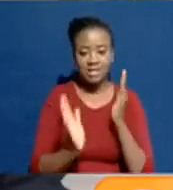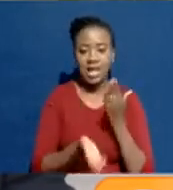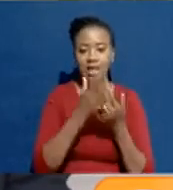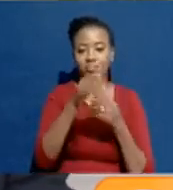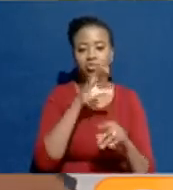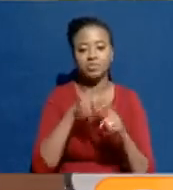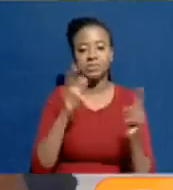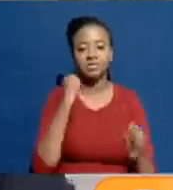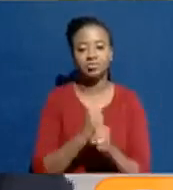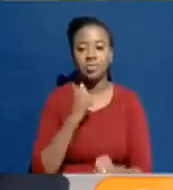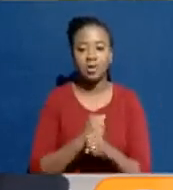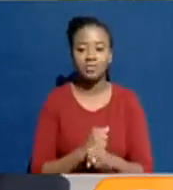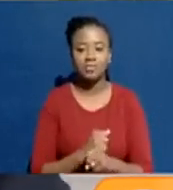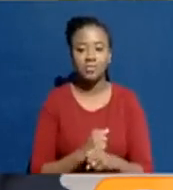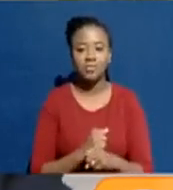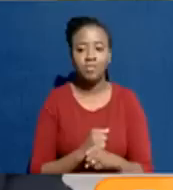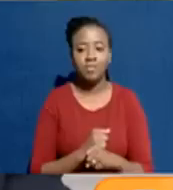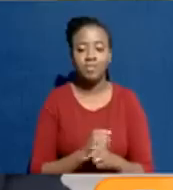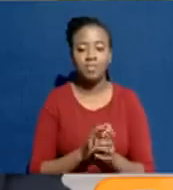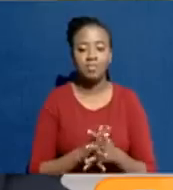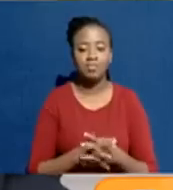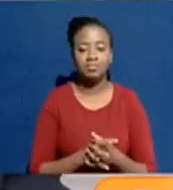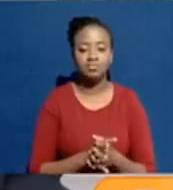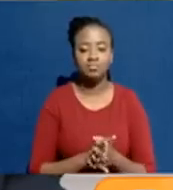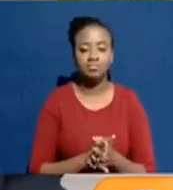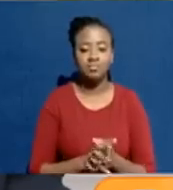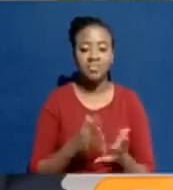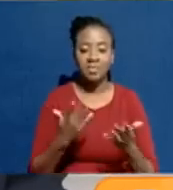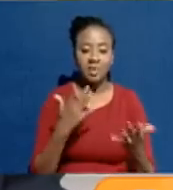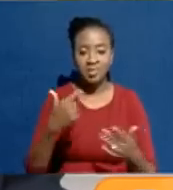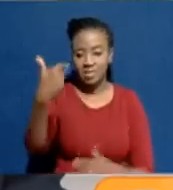content. It's just me maybe doing a piece to camera.